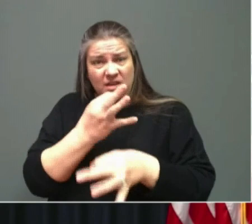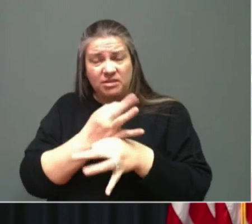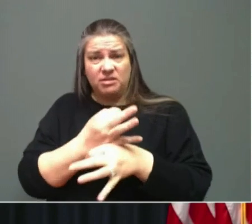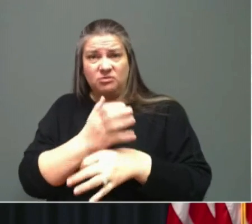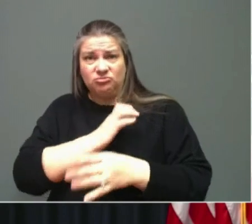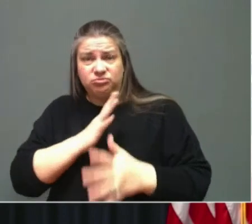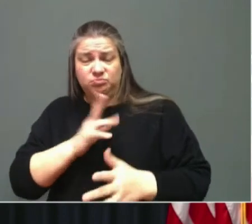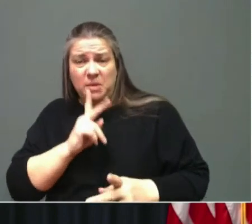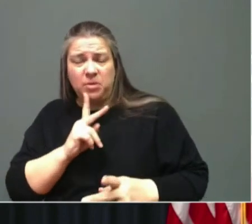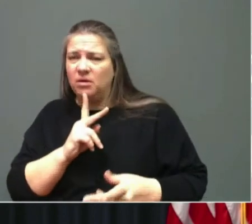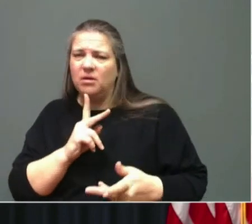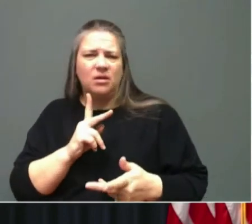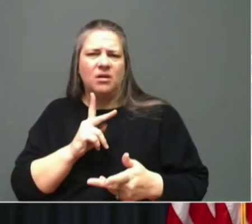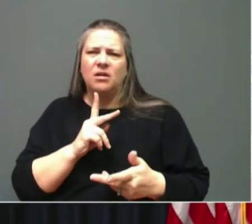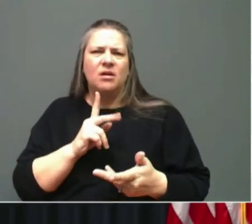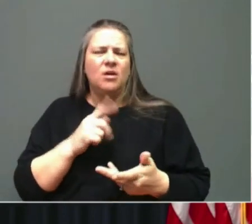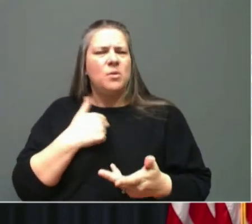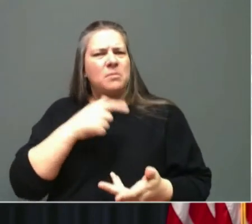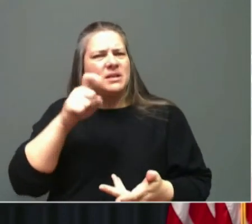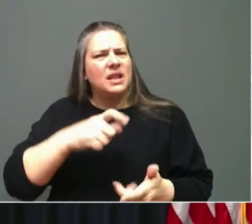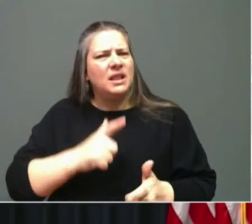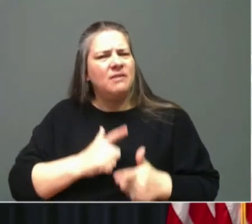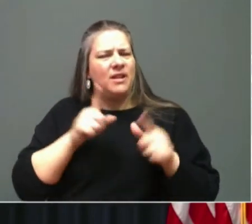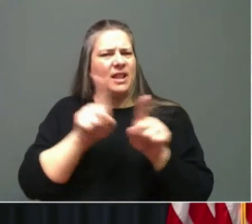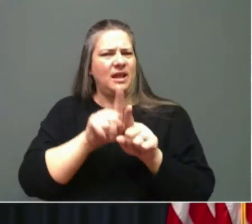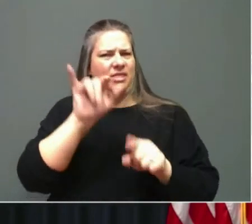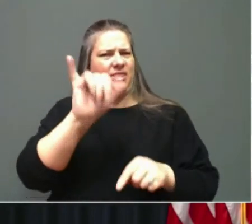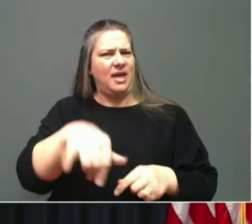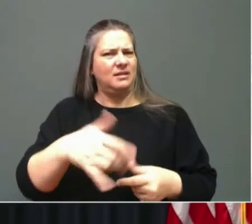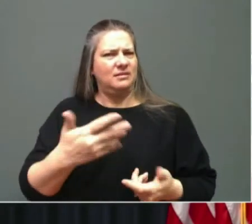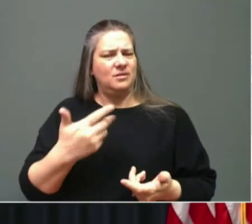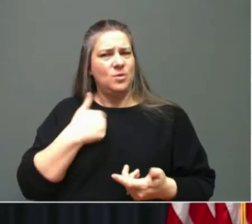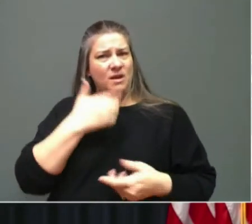those values and live that faith by protecting